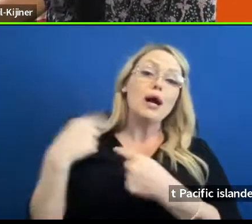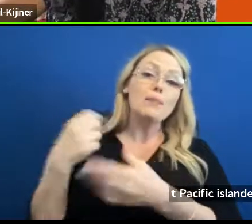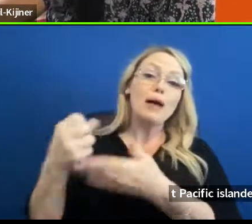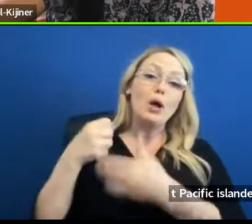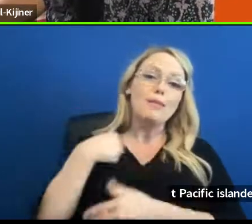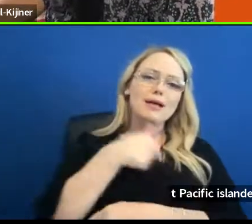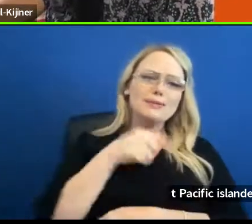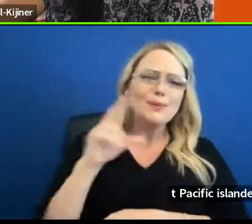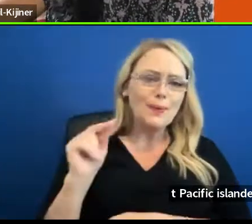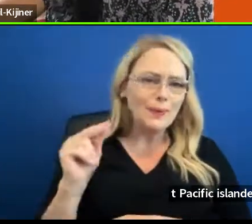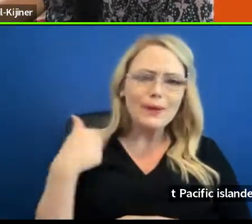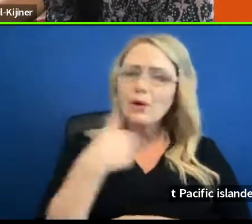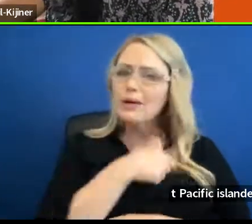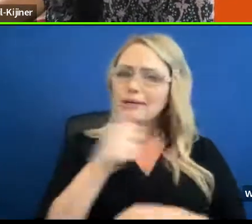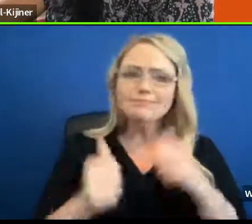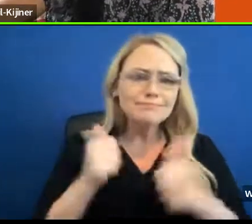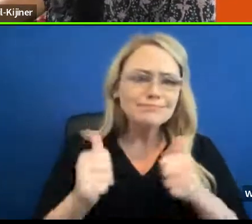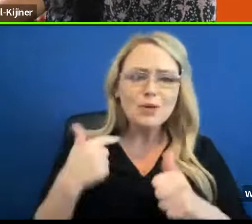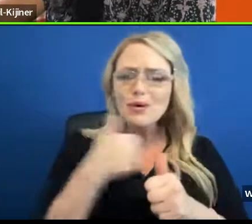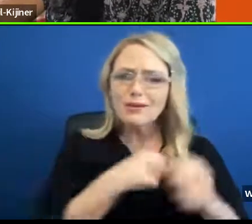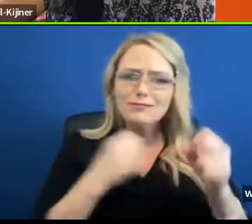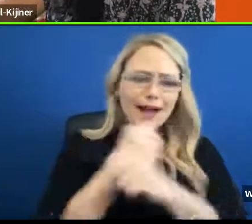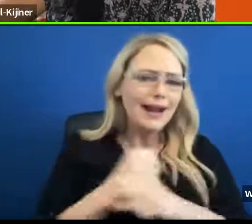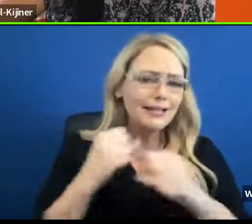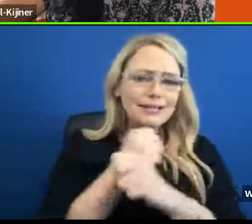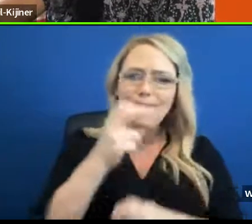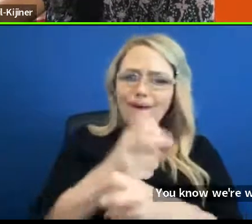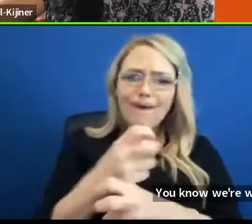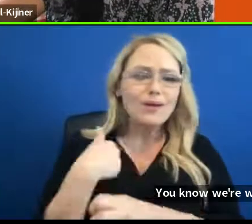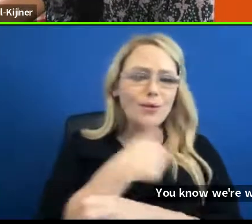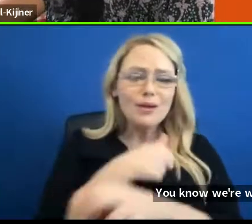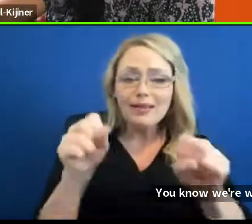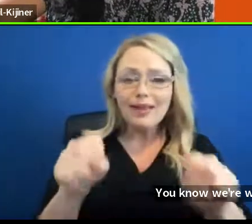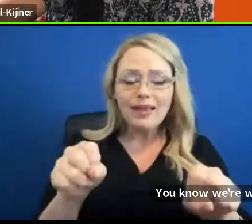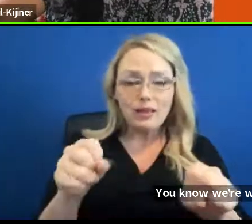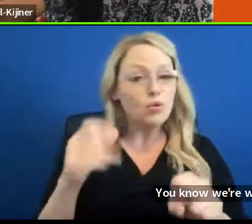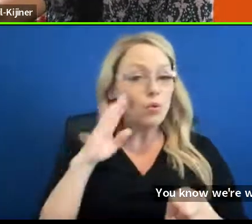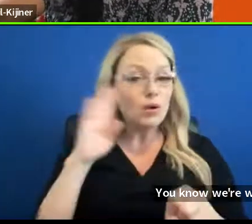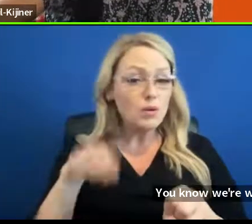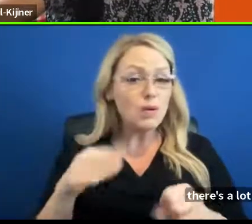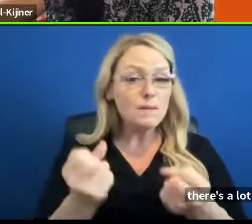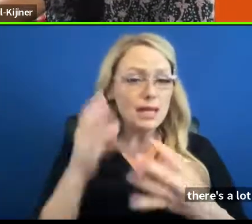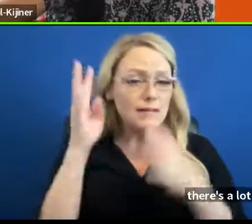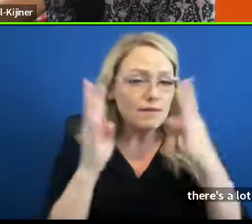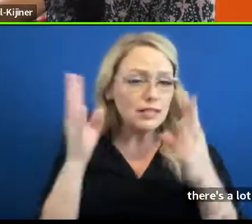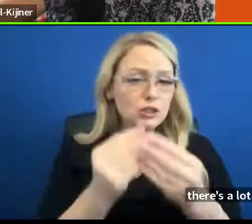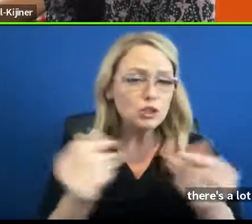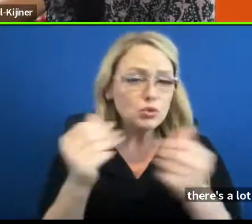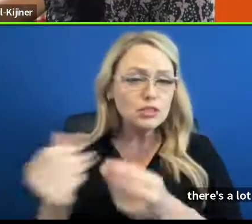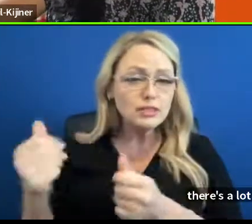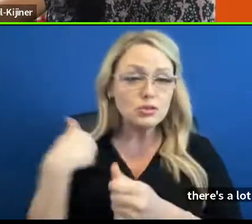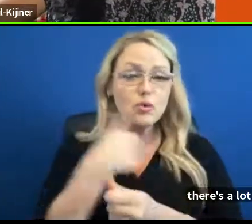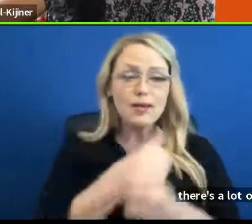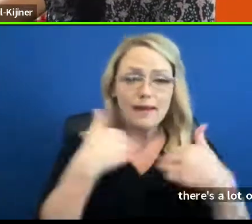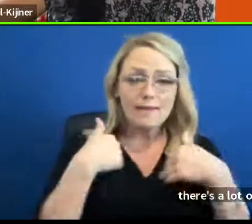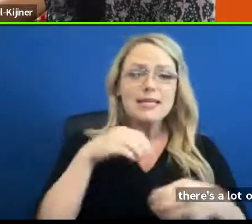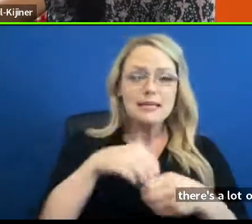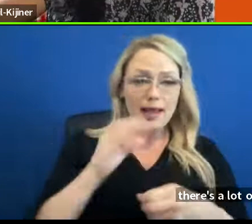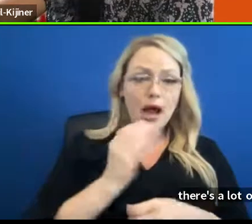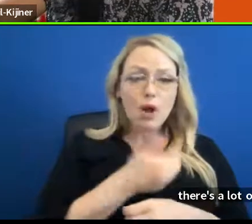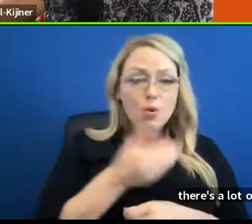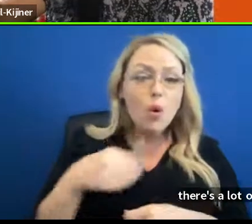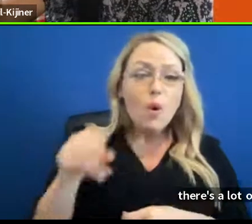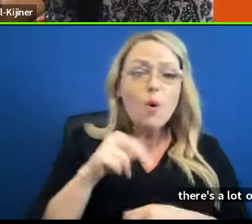just as hard as we can. And there's a lot of solutions and innovative solutions that exist here in our own people, amongst our own people as